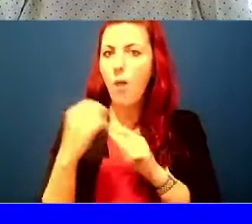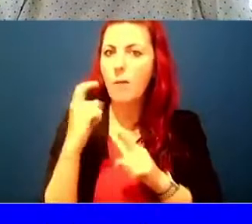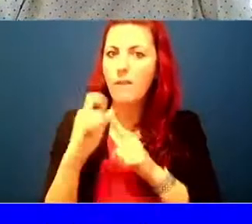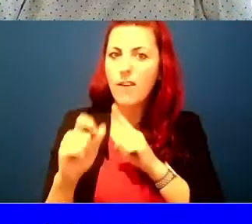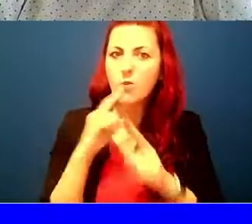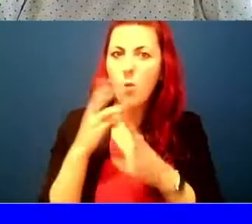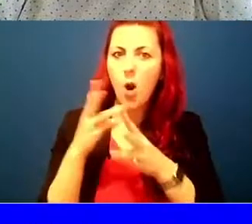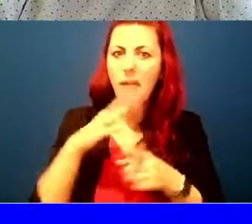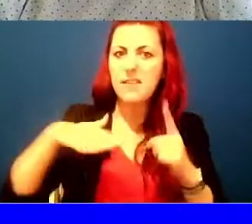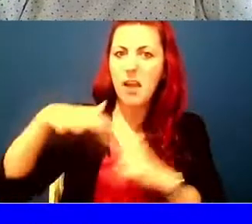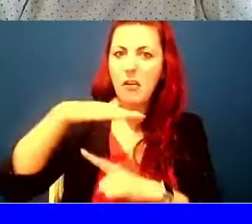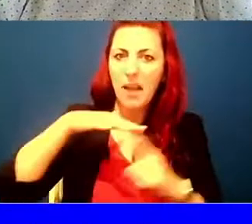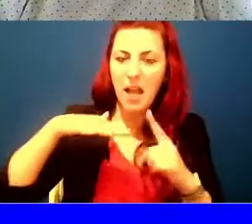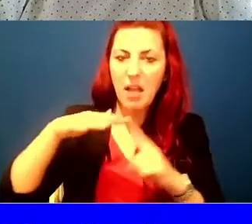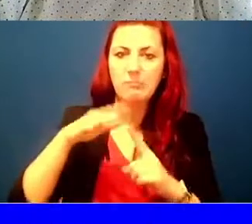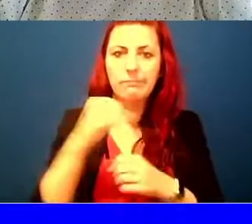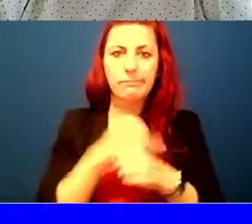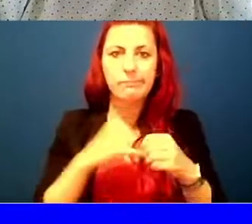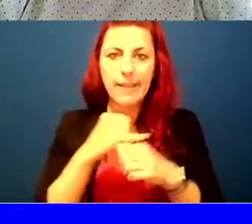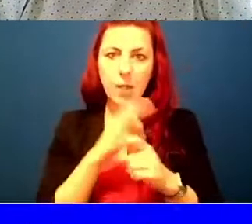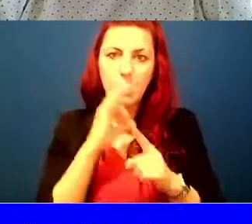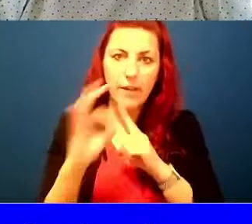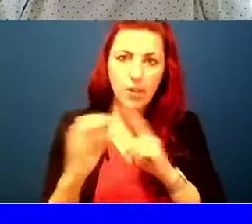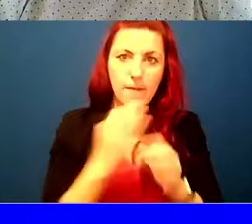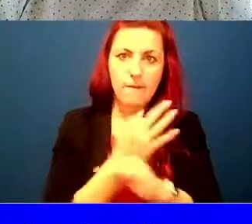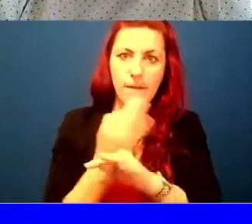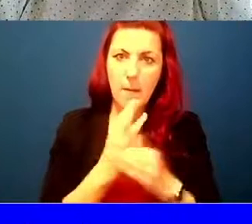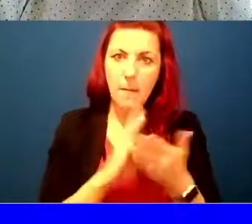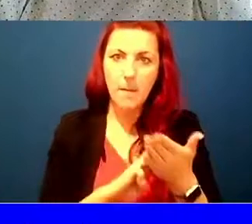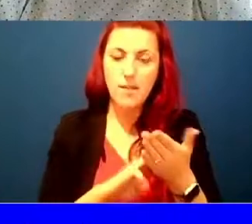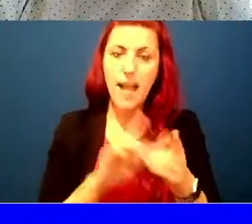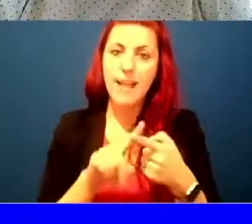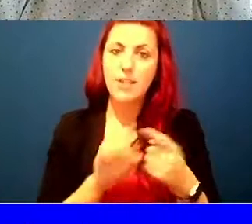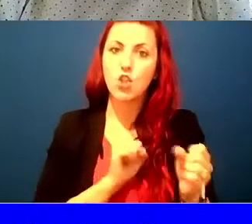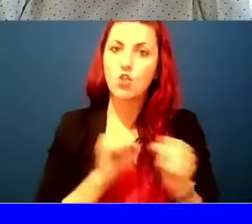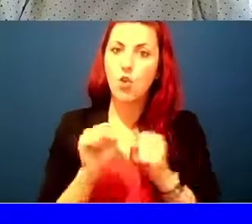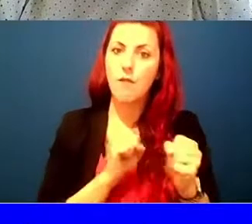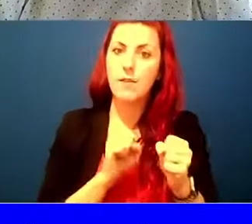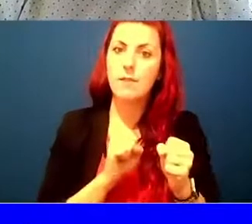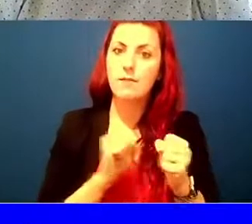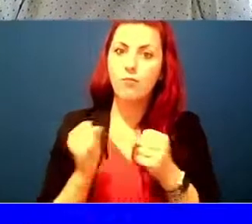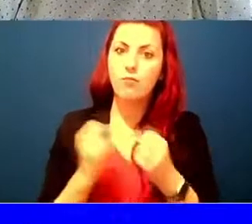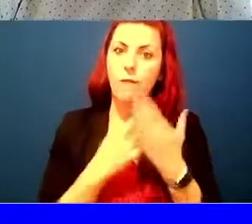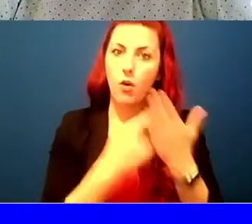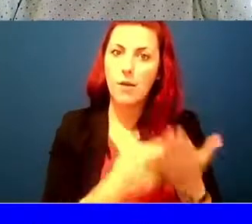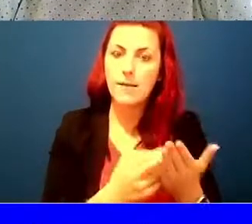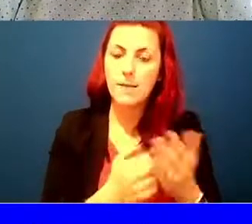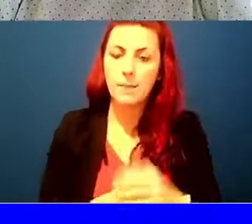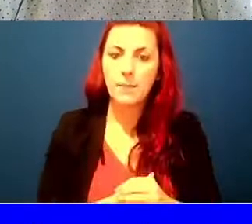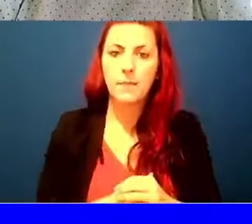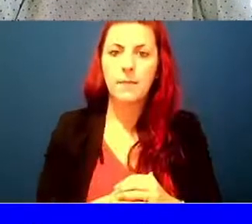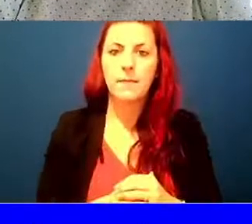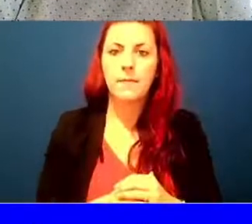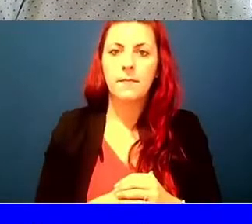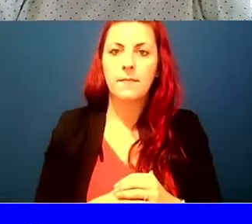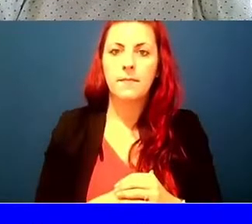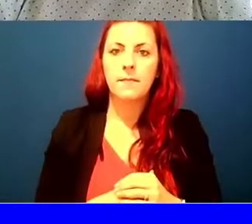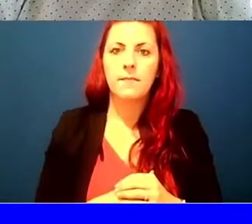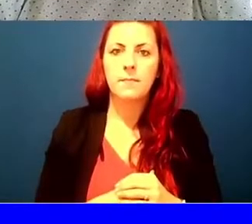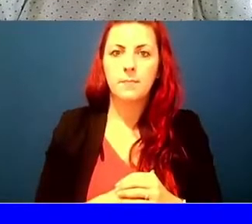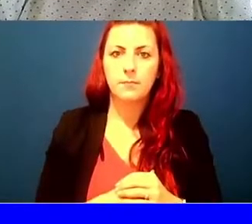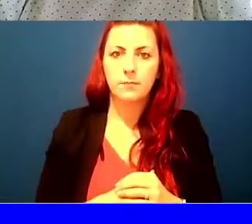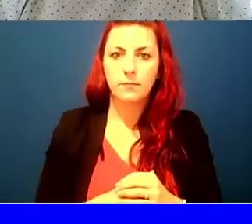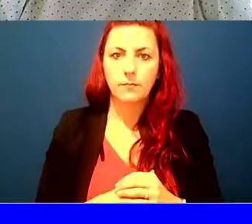sphere, medical professionals, family members and self-referrals. If you could move on, please. And the type of work